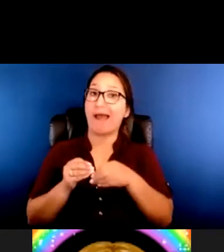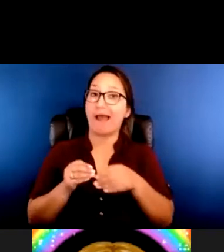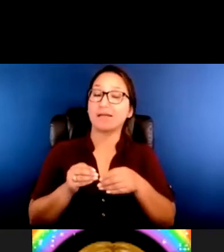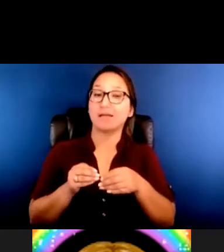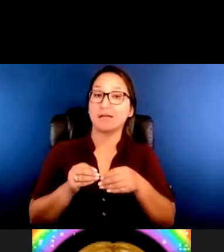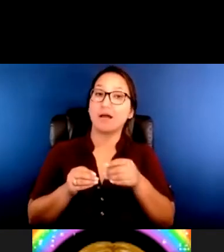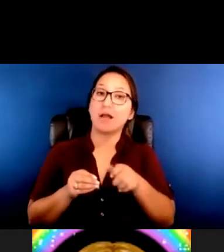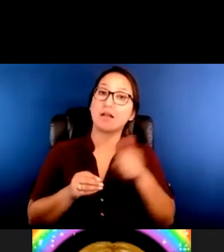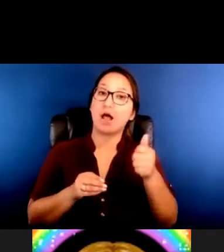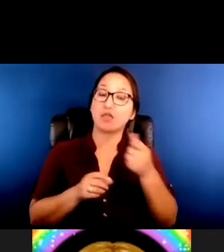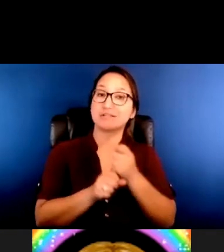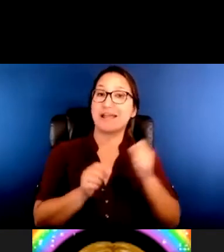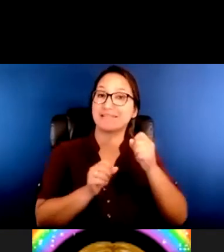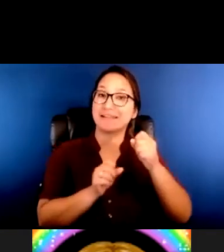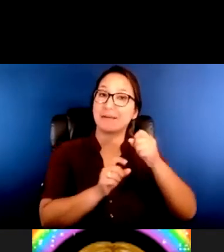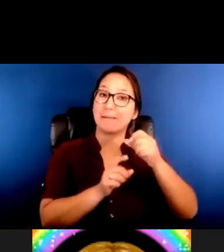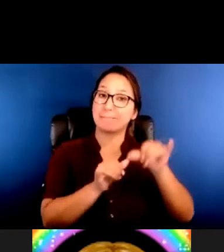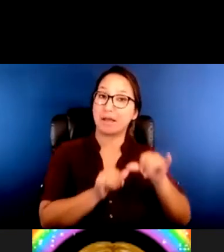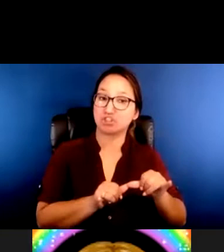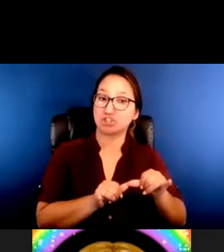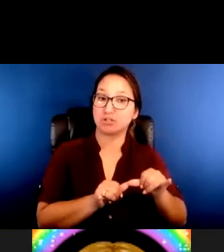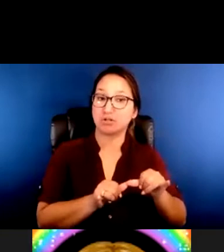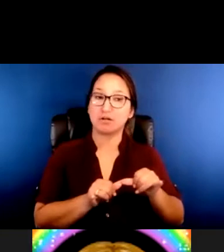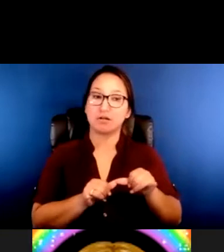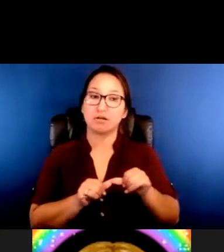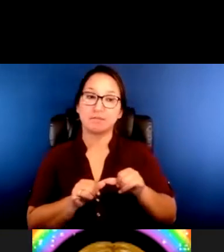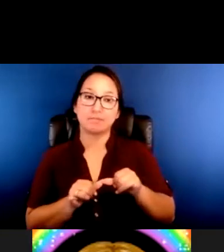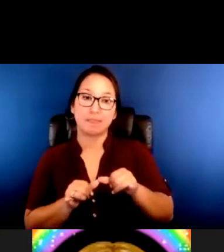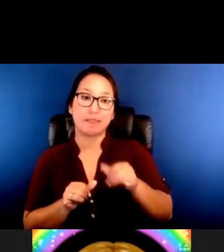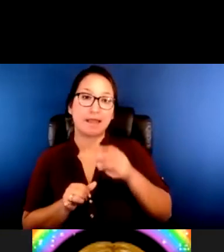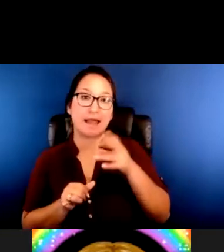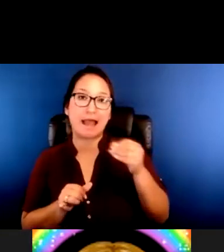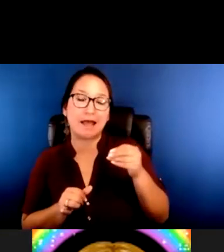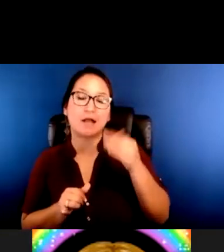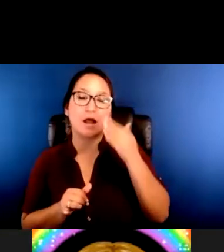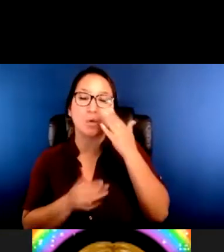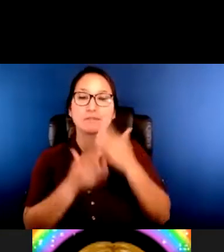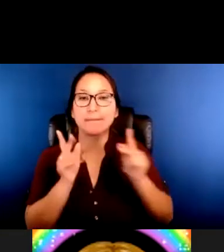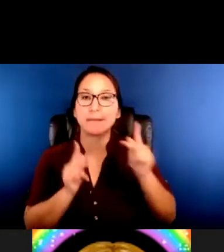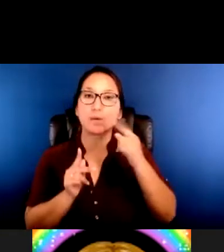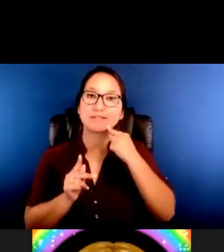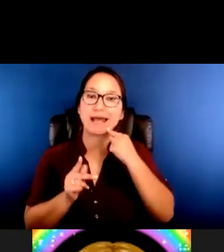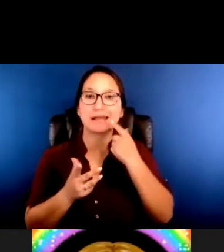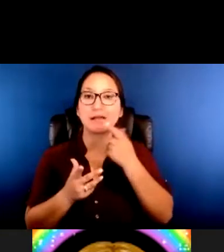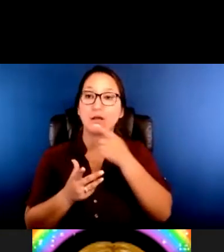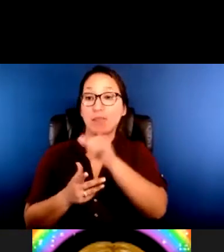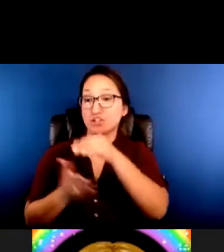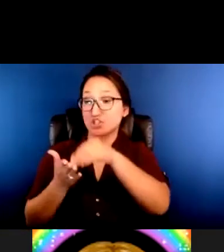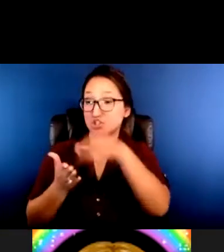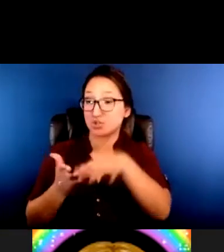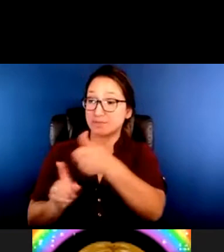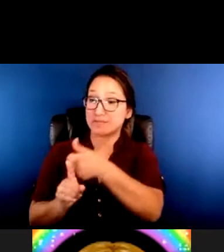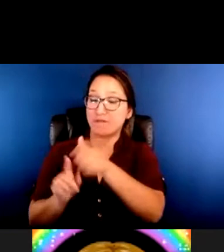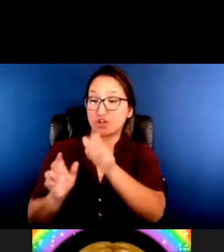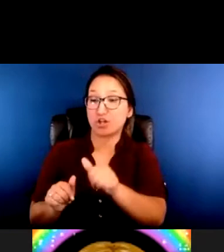perceptual in terms of, because people are like, well, they can be asymptomatic. How's that doing anything? That's a fair argument. But